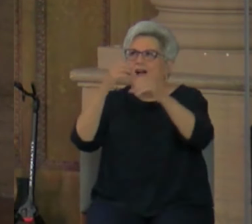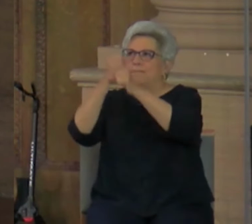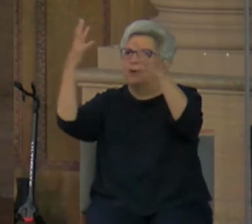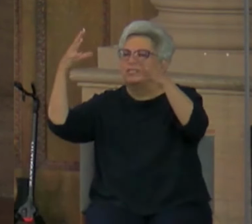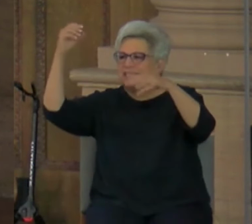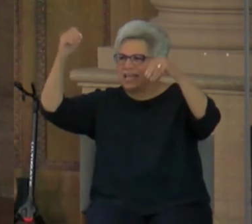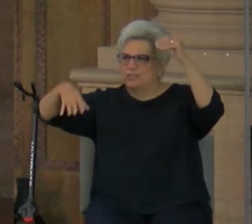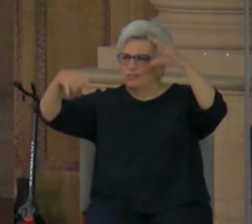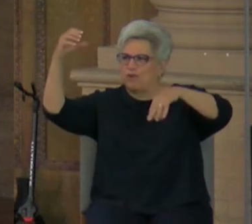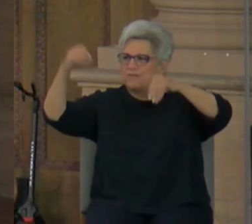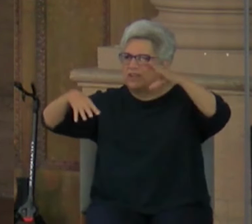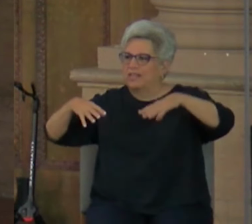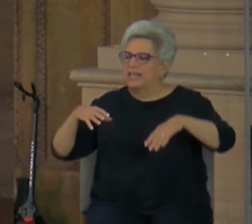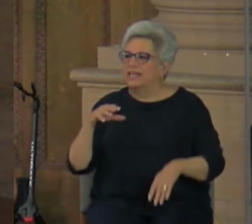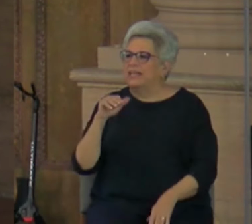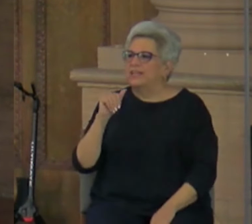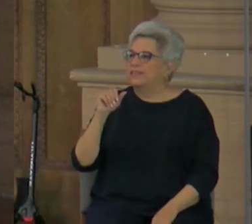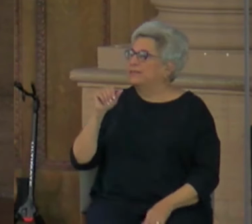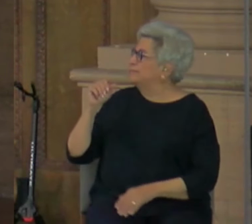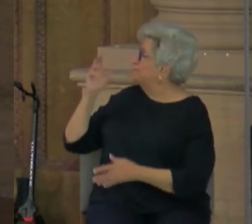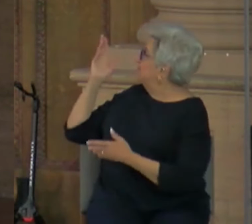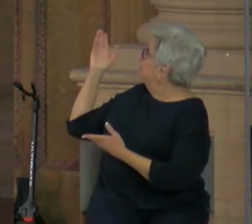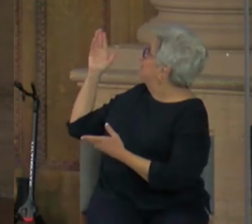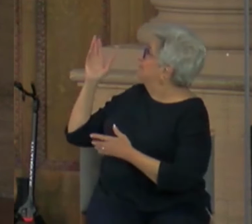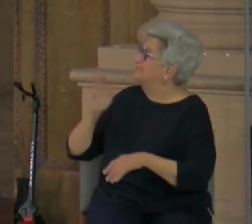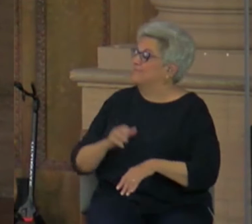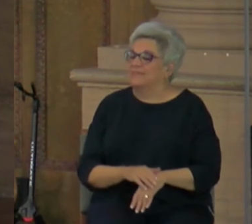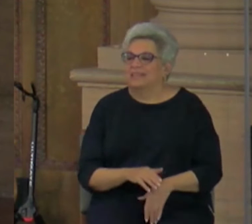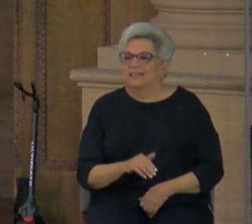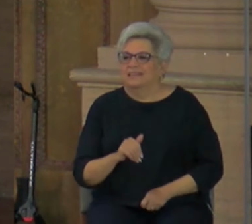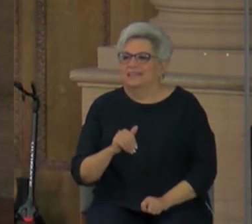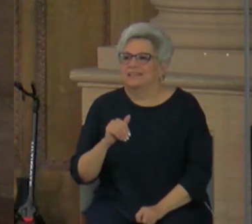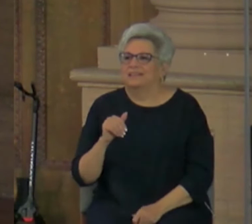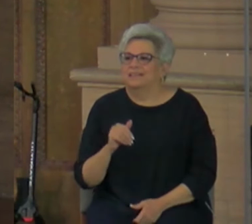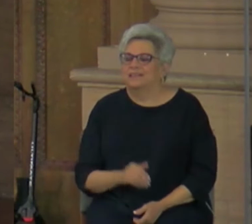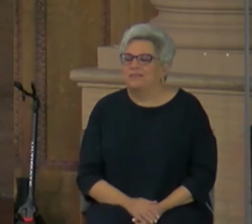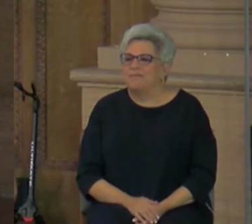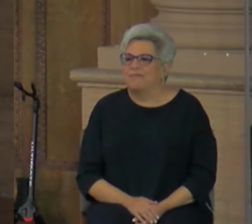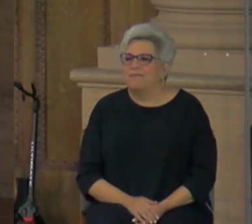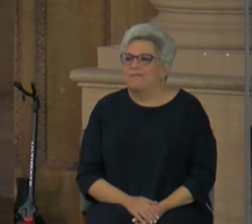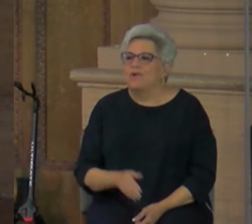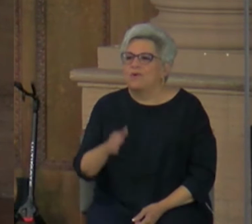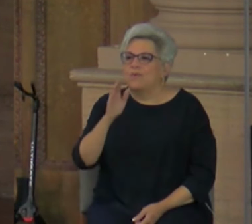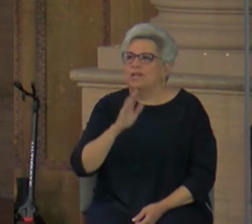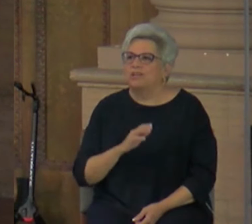hailstones. The Assyrians will be terror-stricken at the voice of the Lord when he strikes them with his rod."